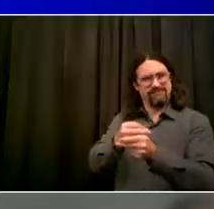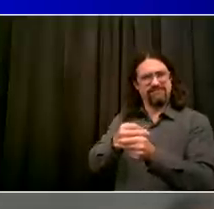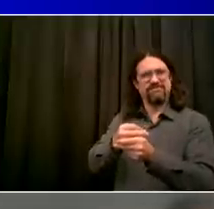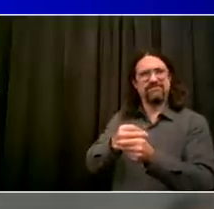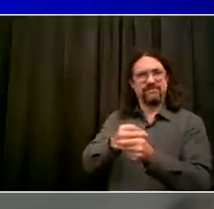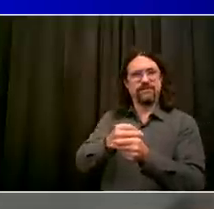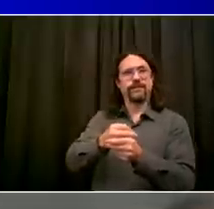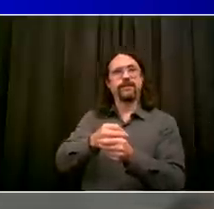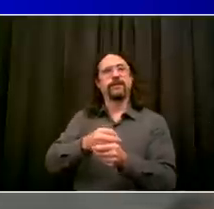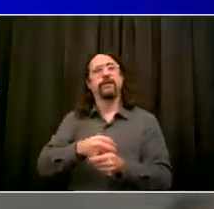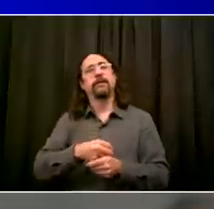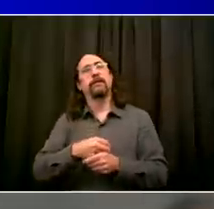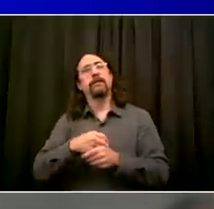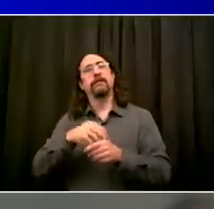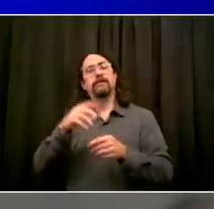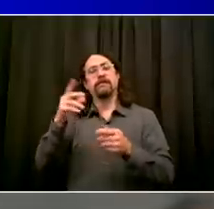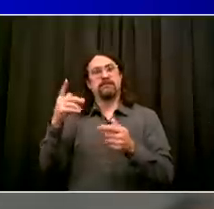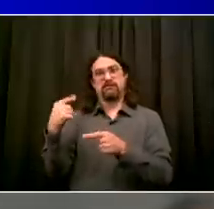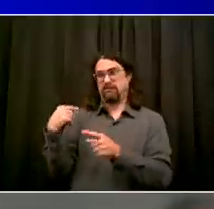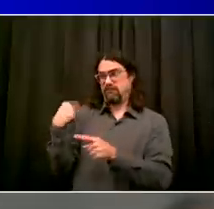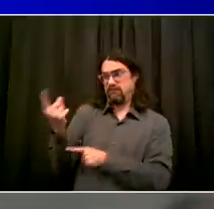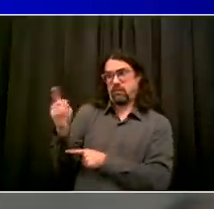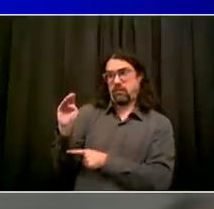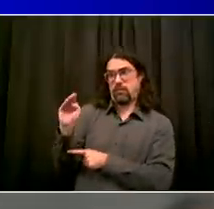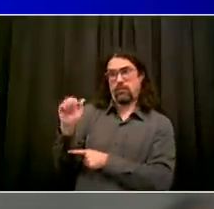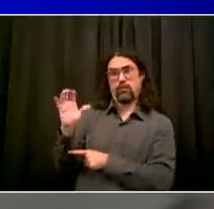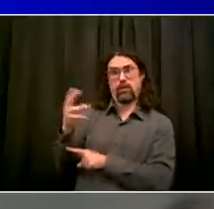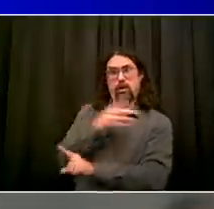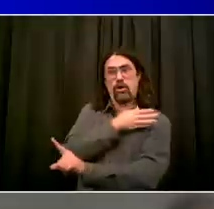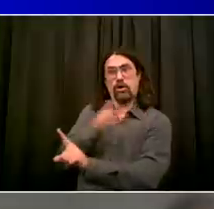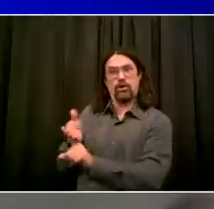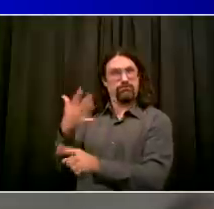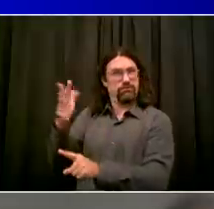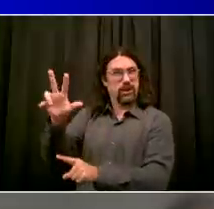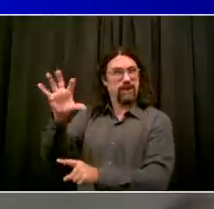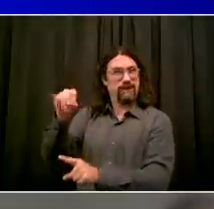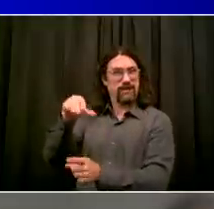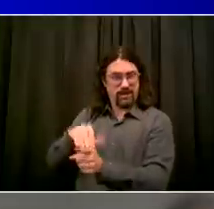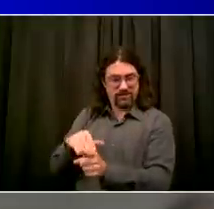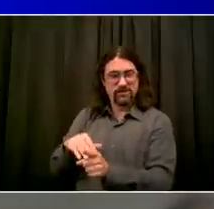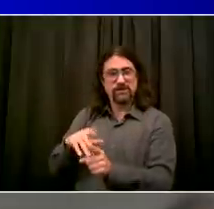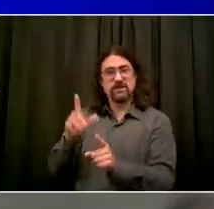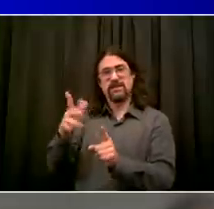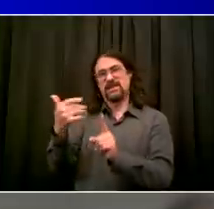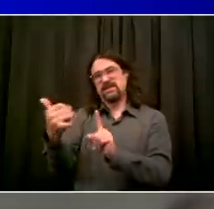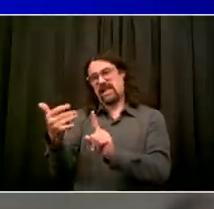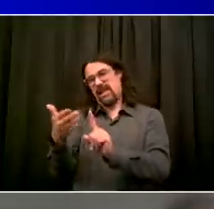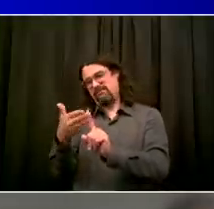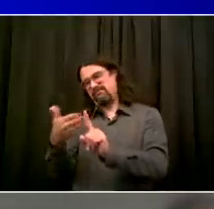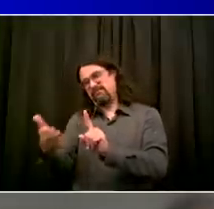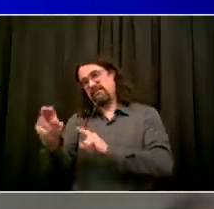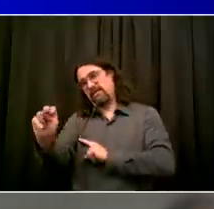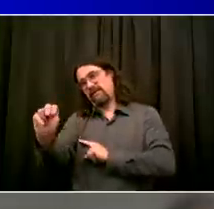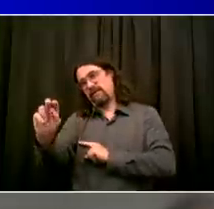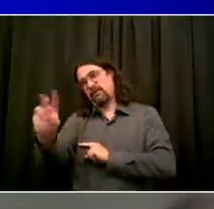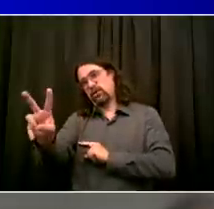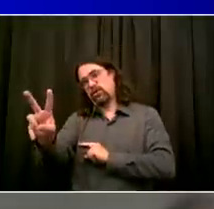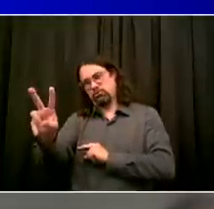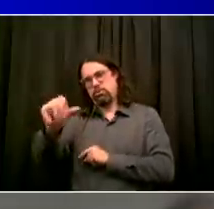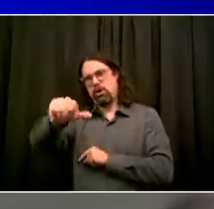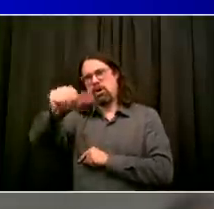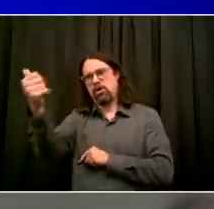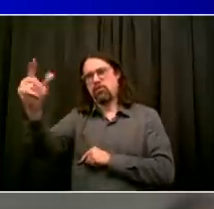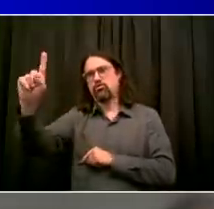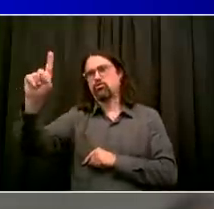families. So the additional 100,000 iPads are being procured now. They will be provided to students starting